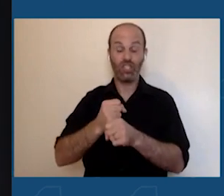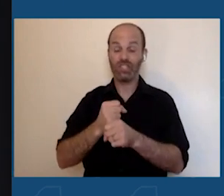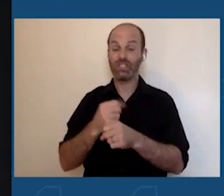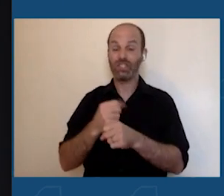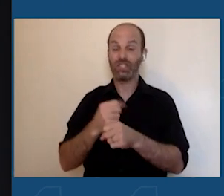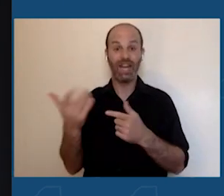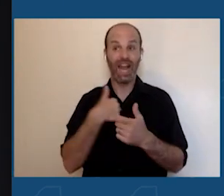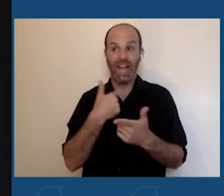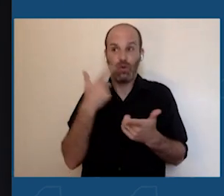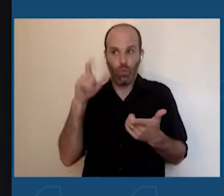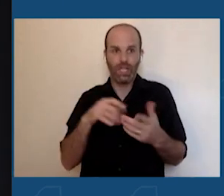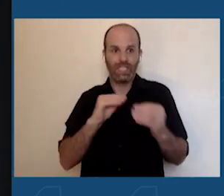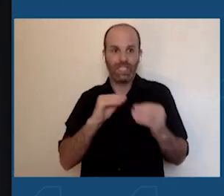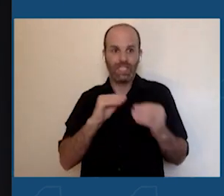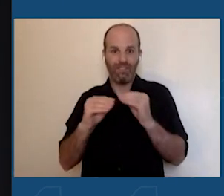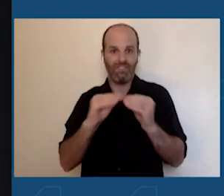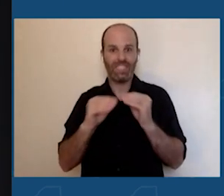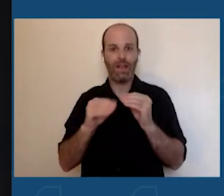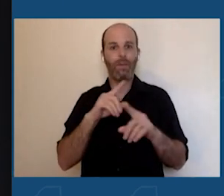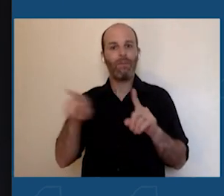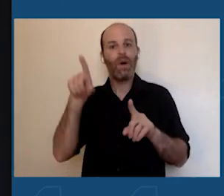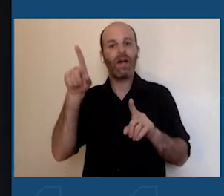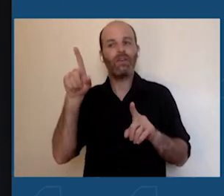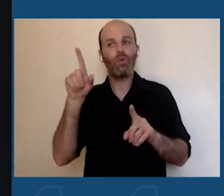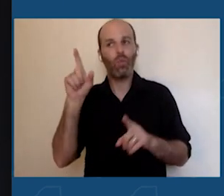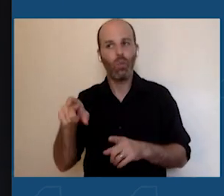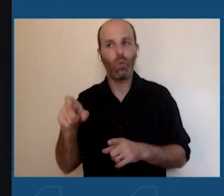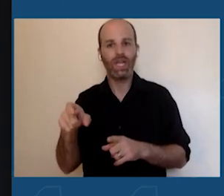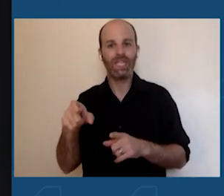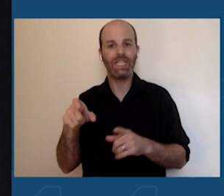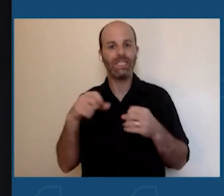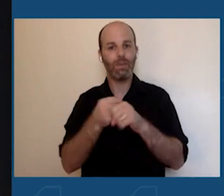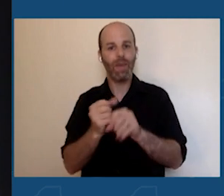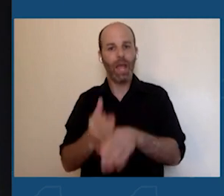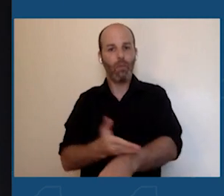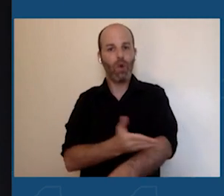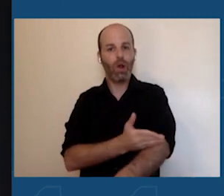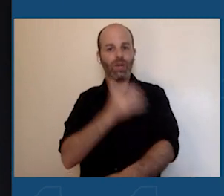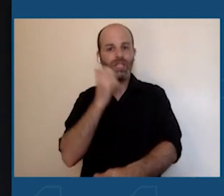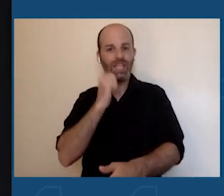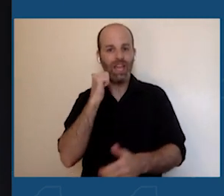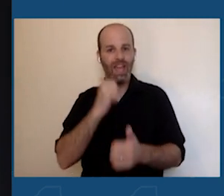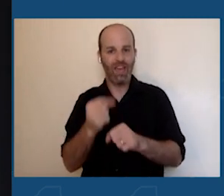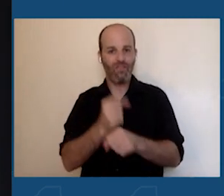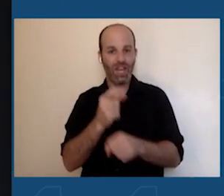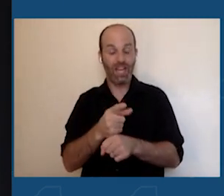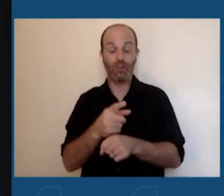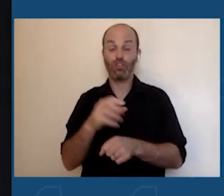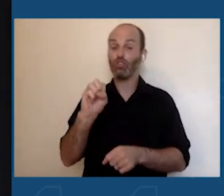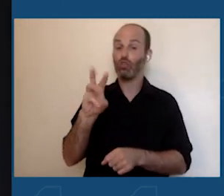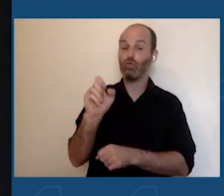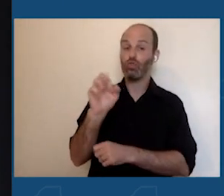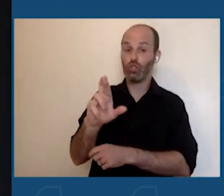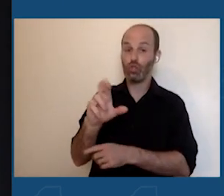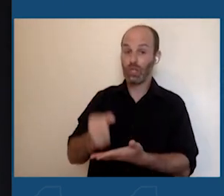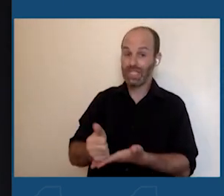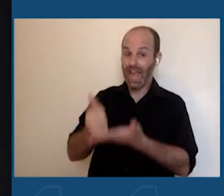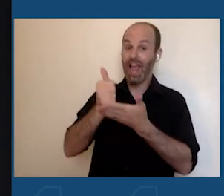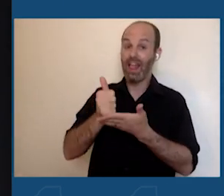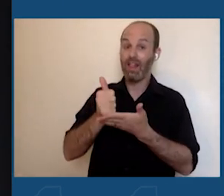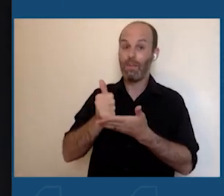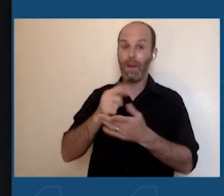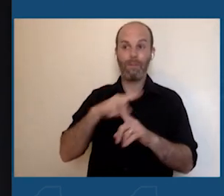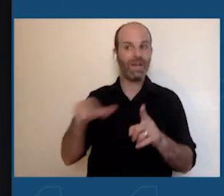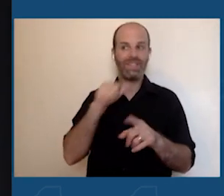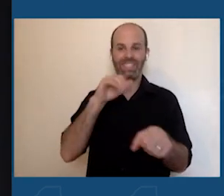way. But we need to be making progress every year. So sewers are helping. But we know that sewers are not